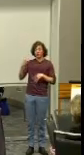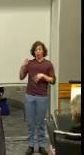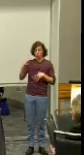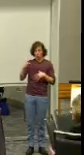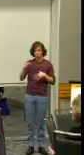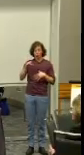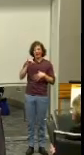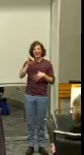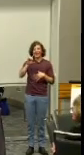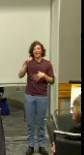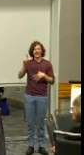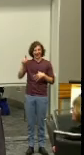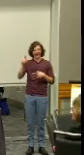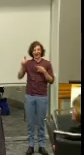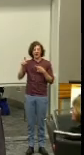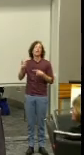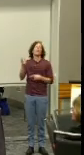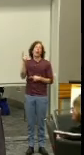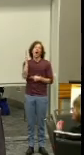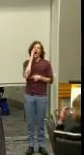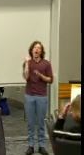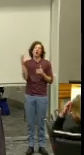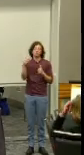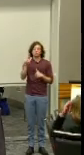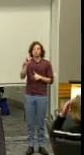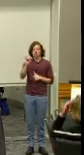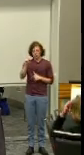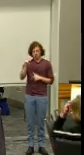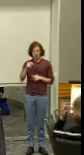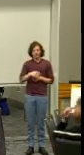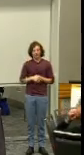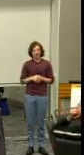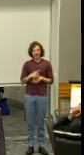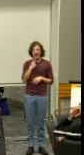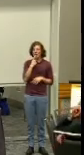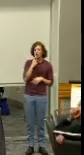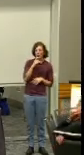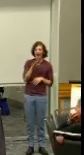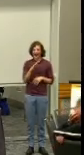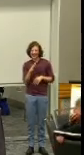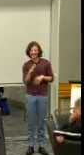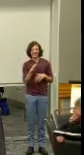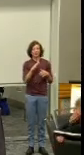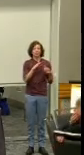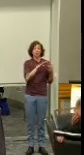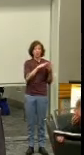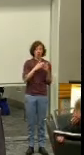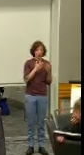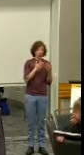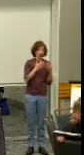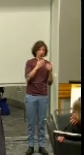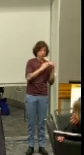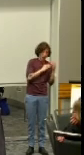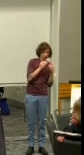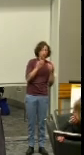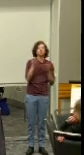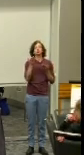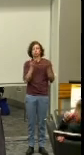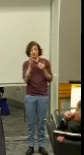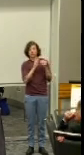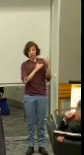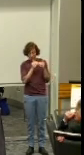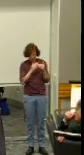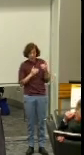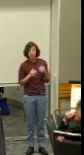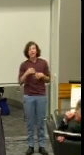is IDD, so those are gonna be the 1-bedroom units. Our reddish color is the community building and the services building, and then the